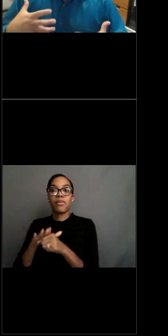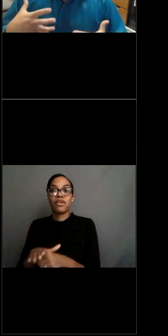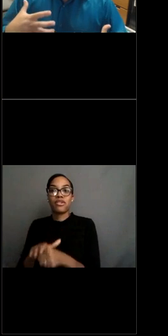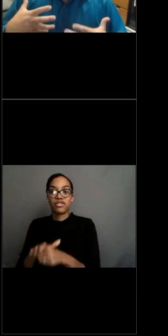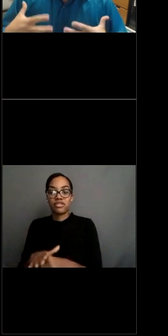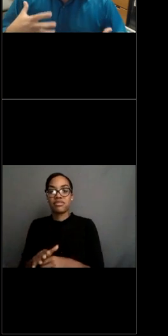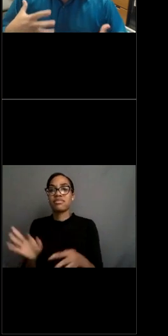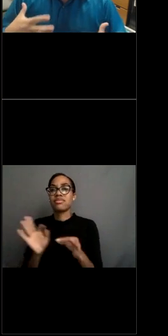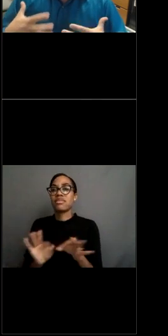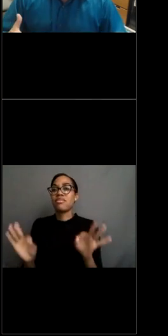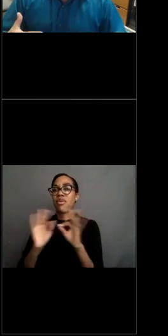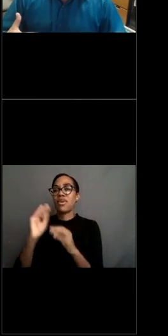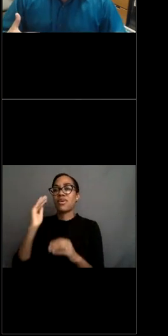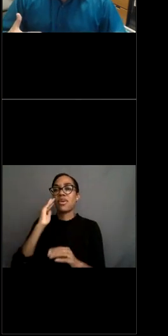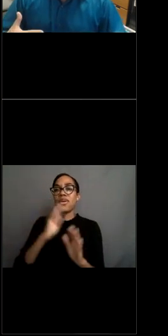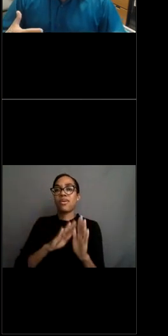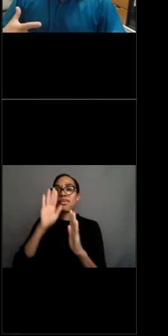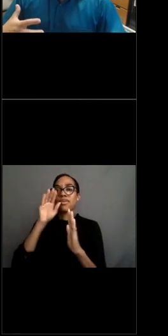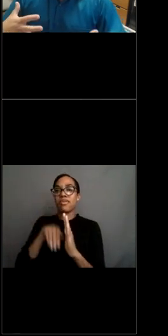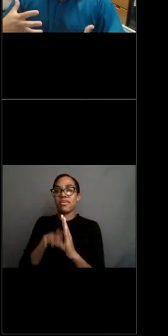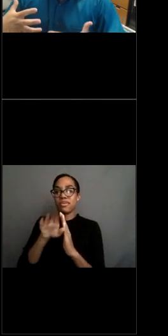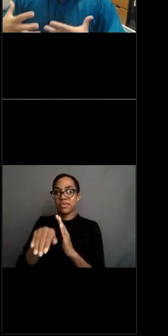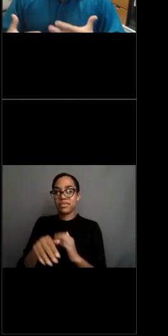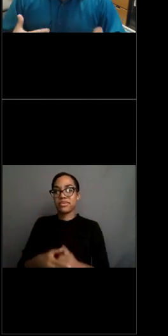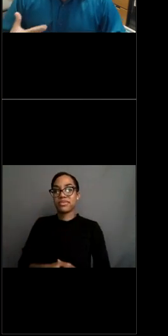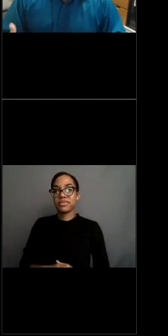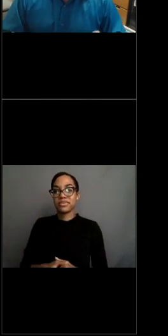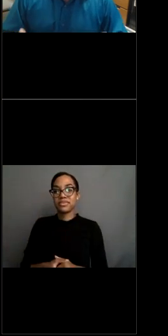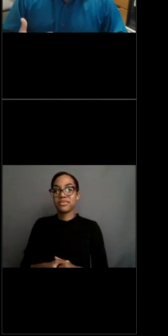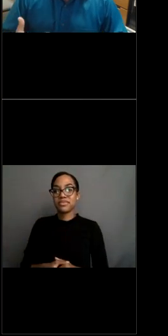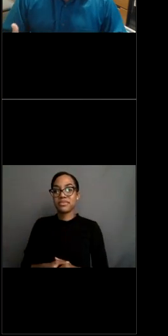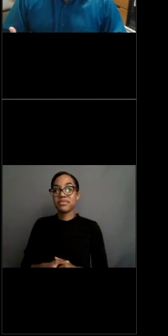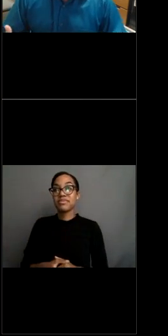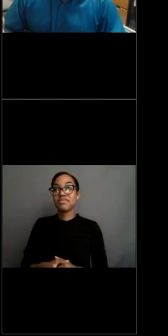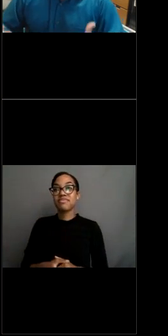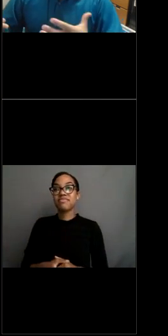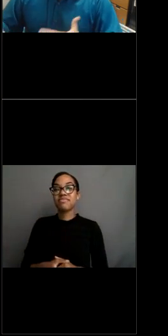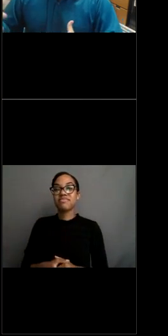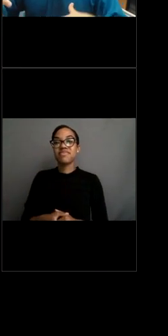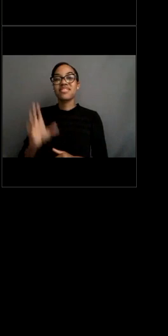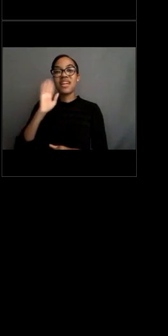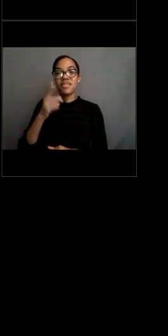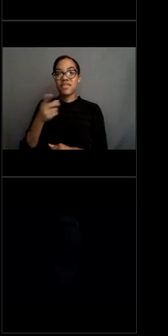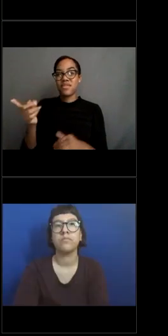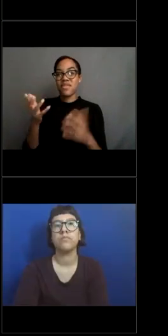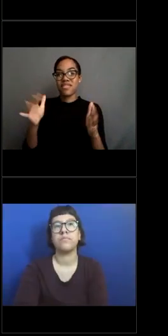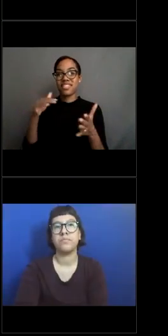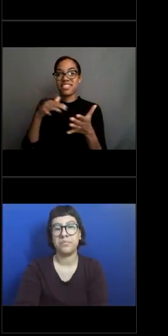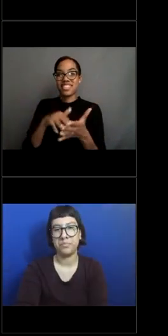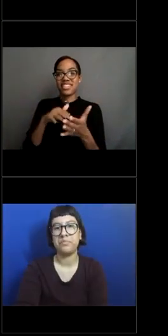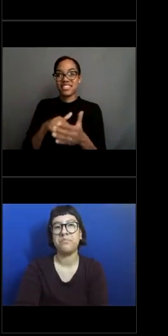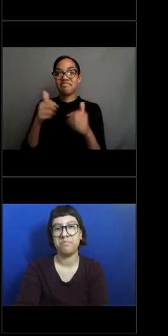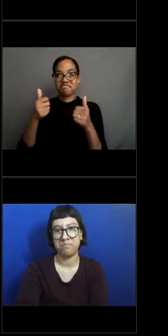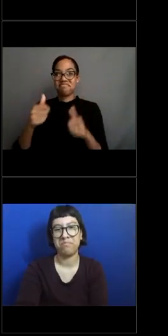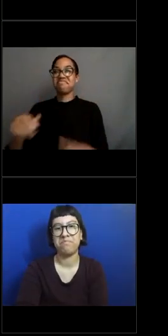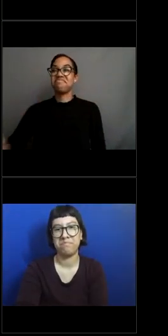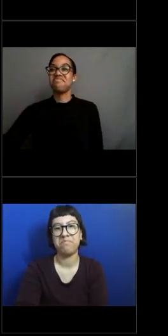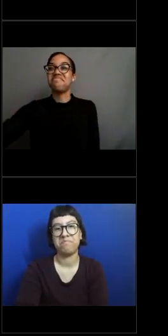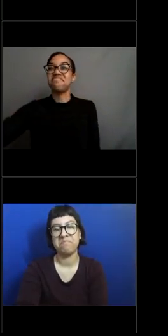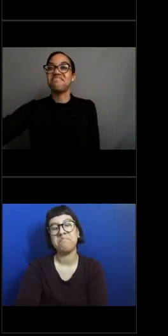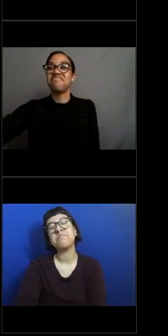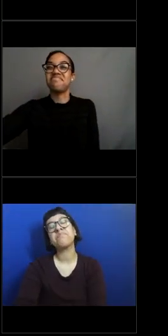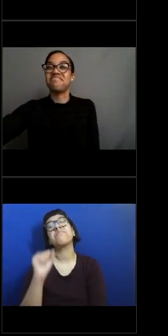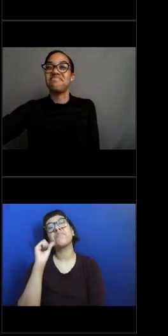doing, because that's what drives our high and low pressure systems. And I know that's what you guys have studied in school. The high pressure with the sinking